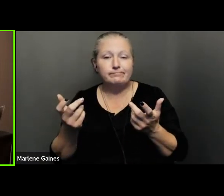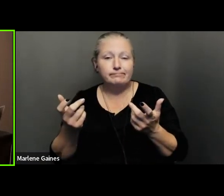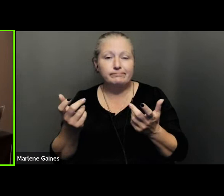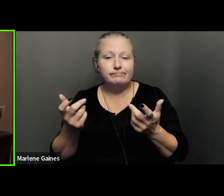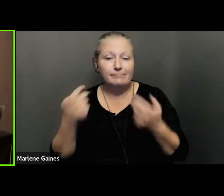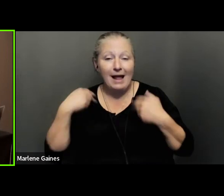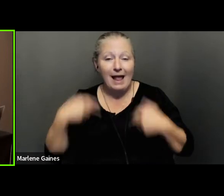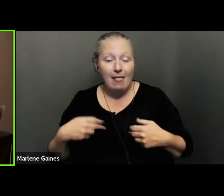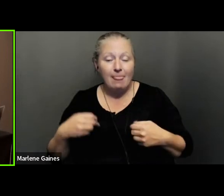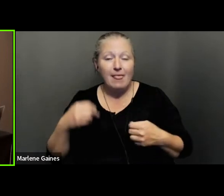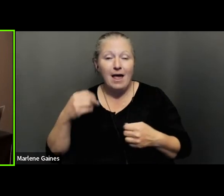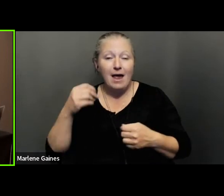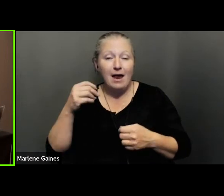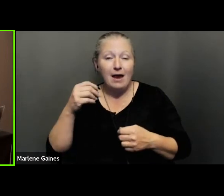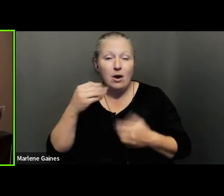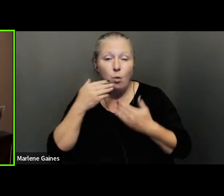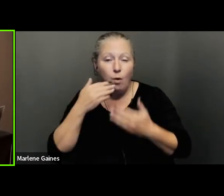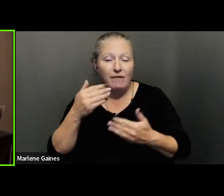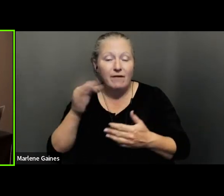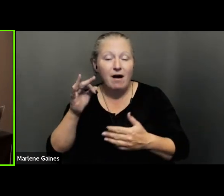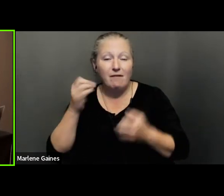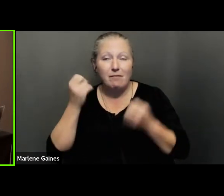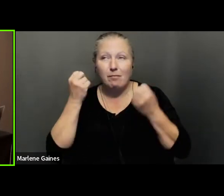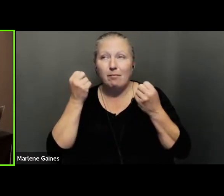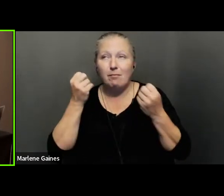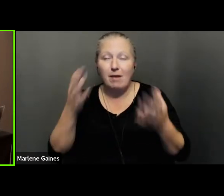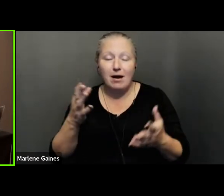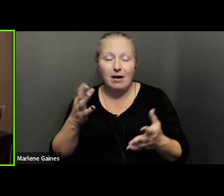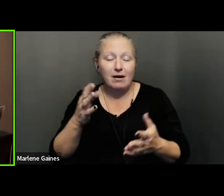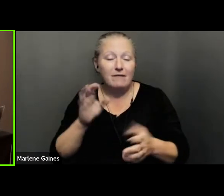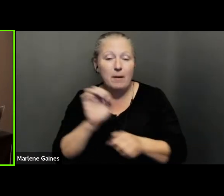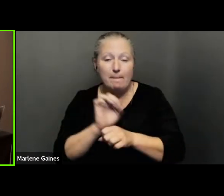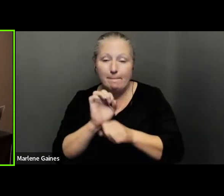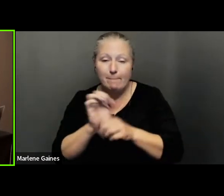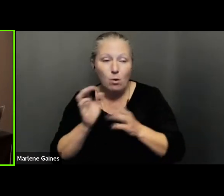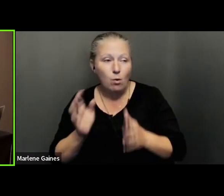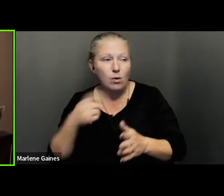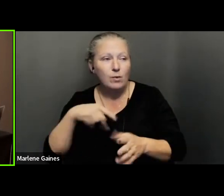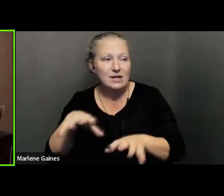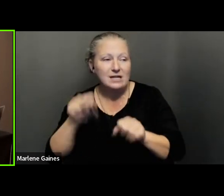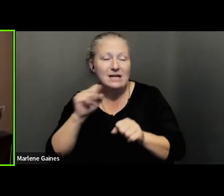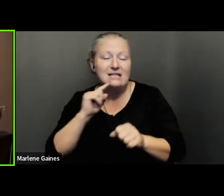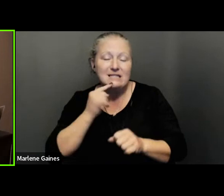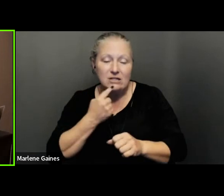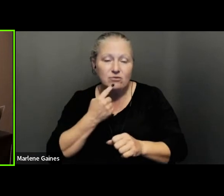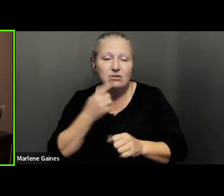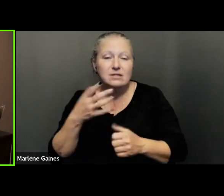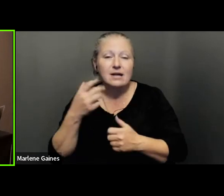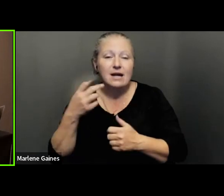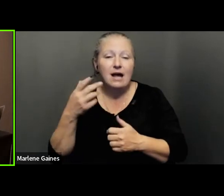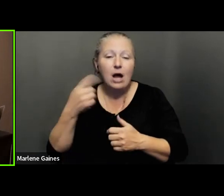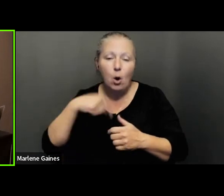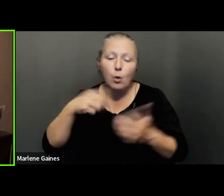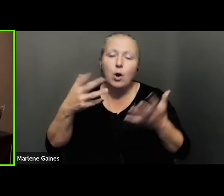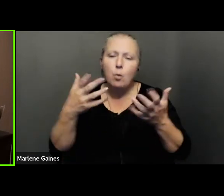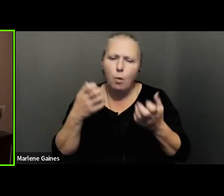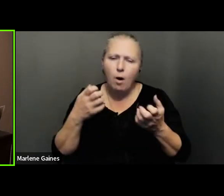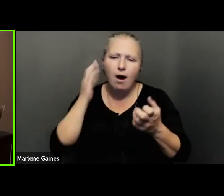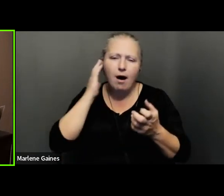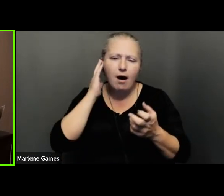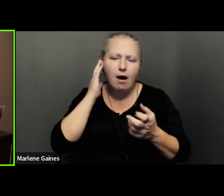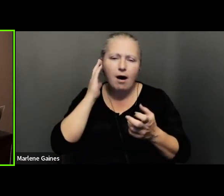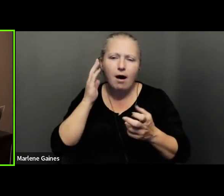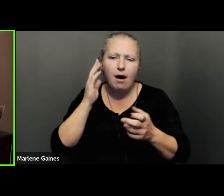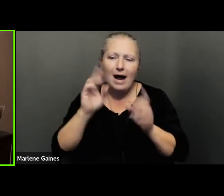health and welfare of a number of our employees. So we take it very seriously. We want to be a destination